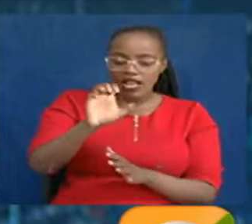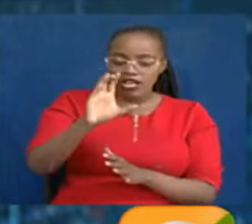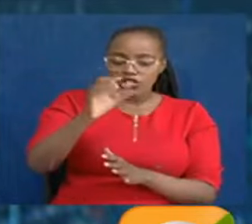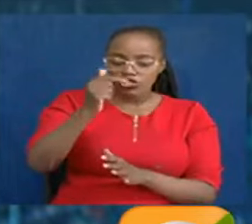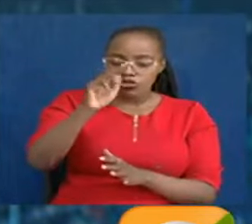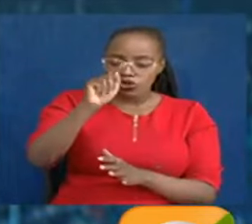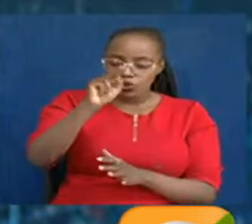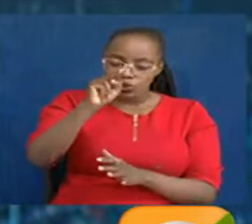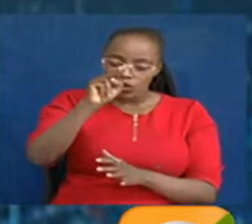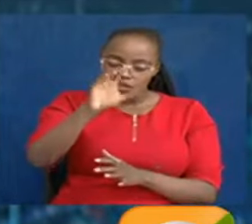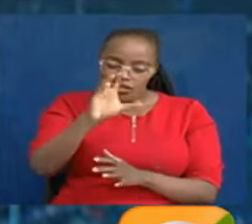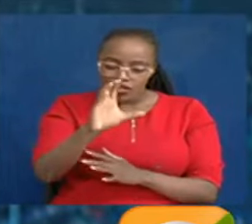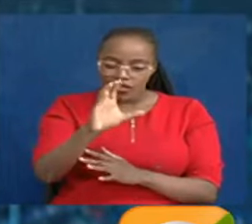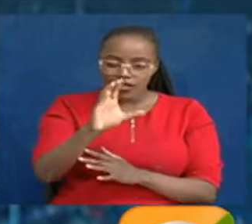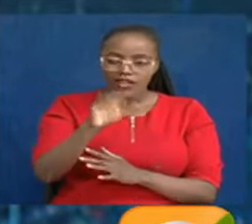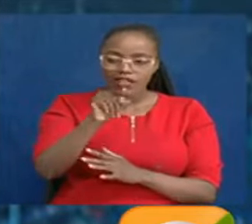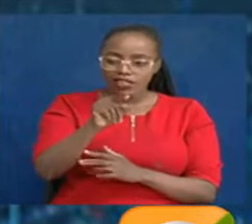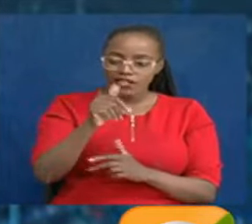area that